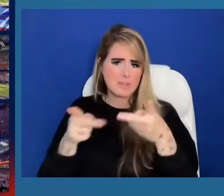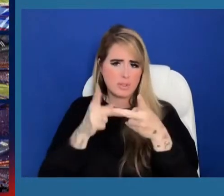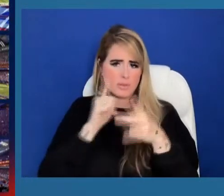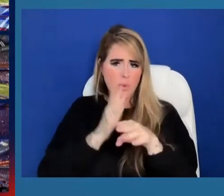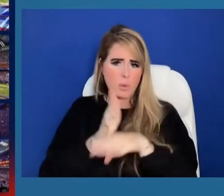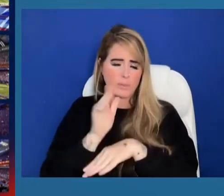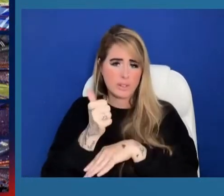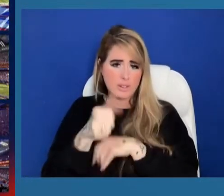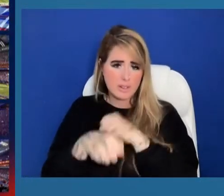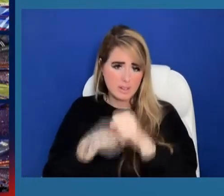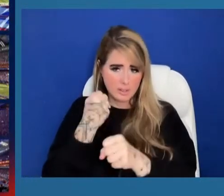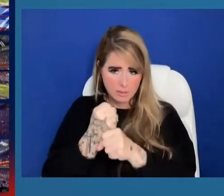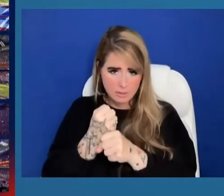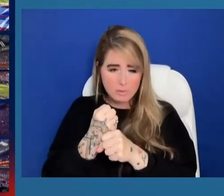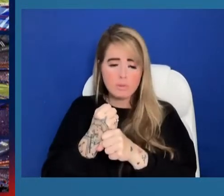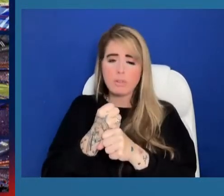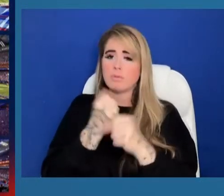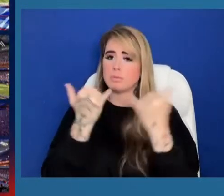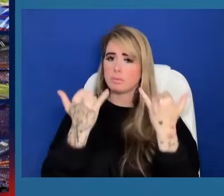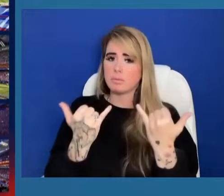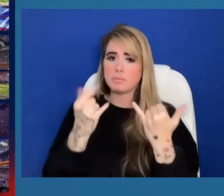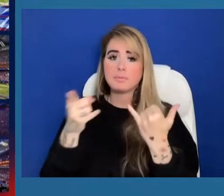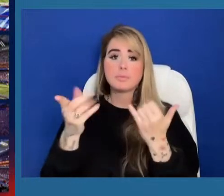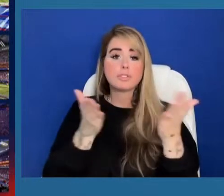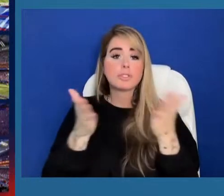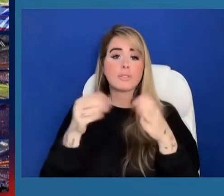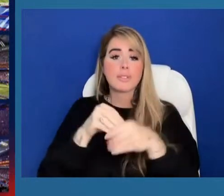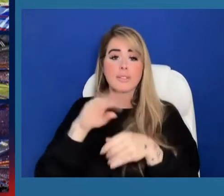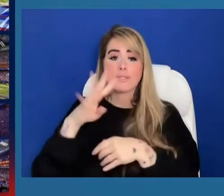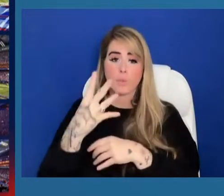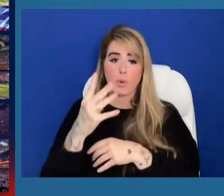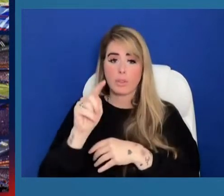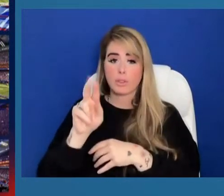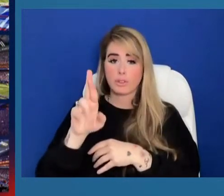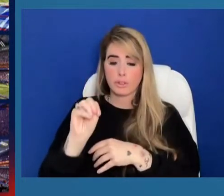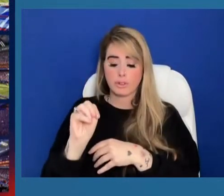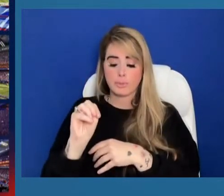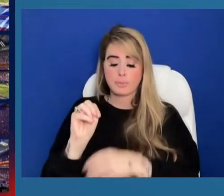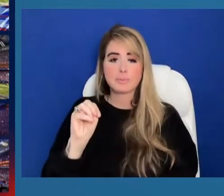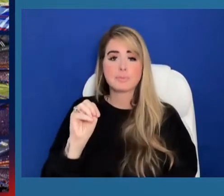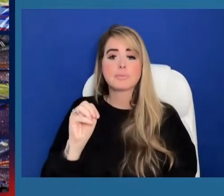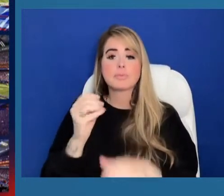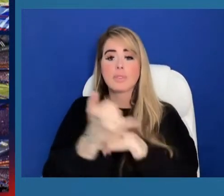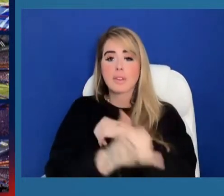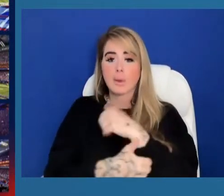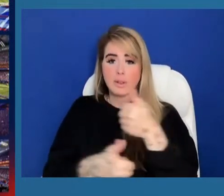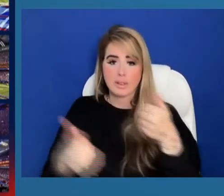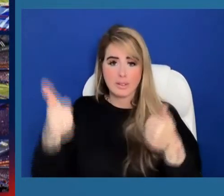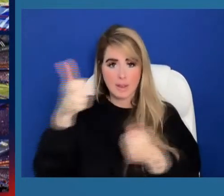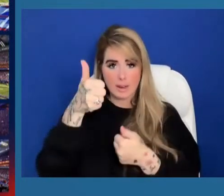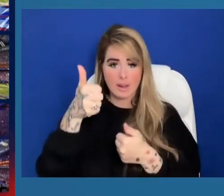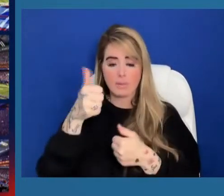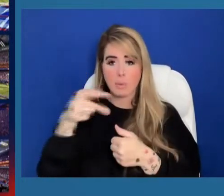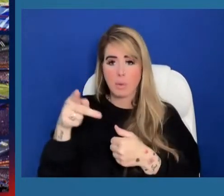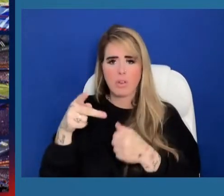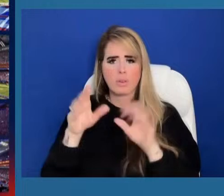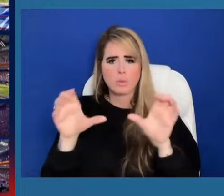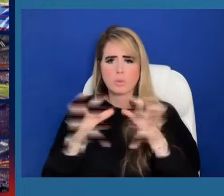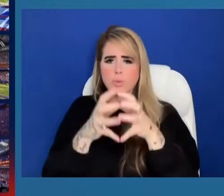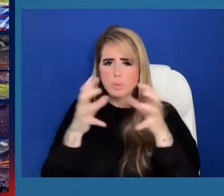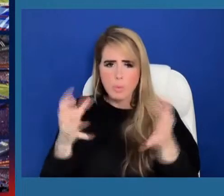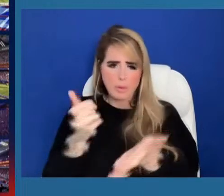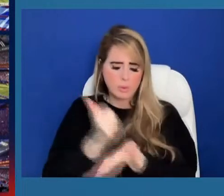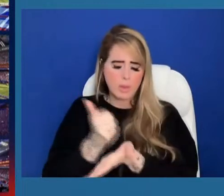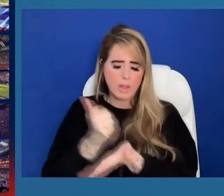10 years and is currently serving in his 4th term. County Executive Poloncarz has done so much to help the Bills over